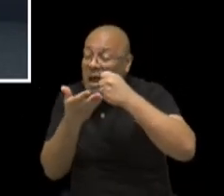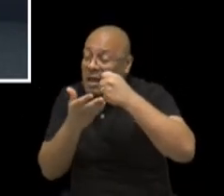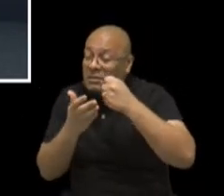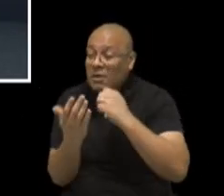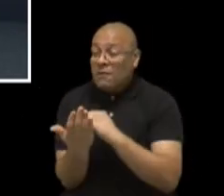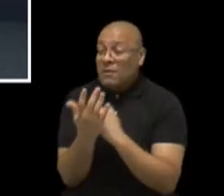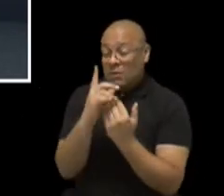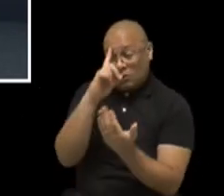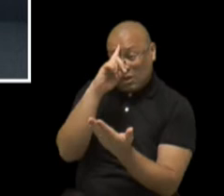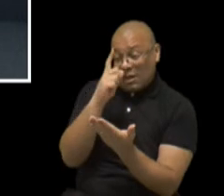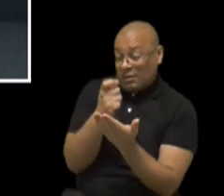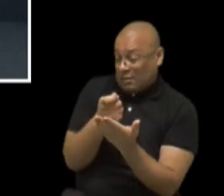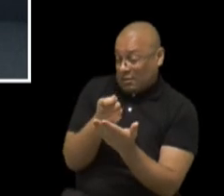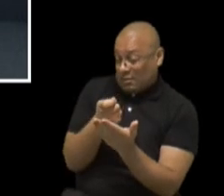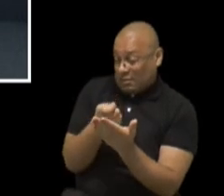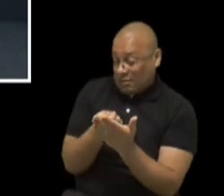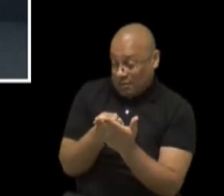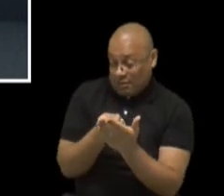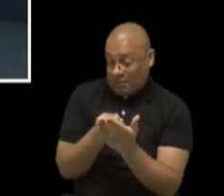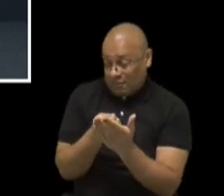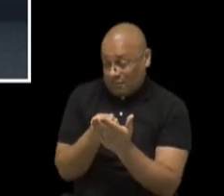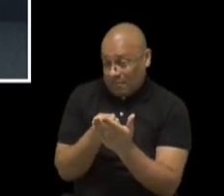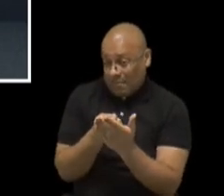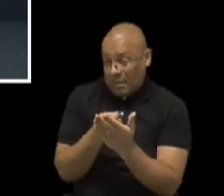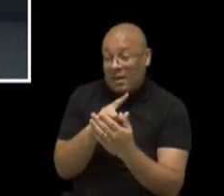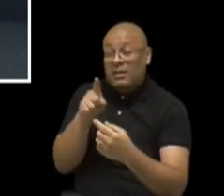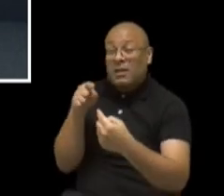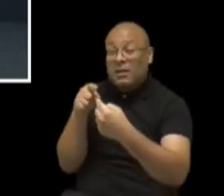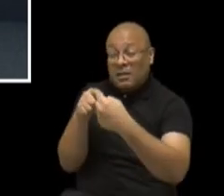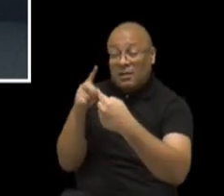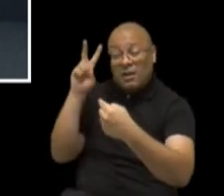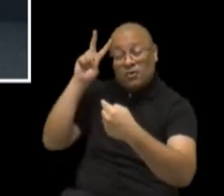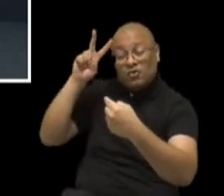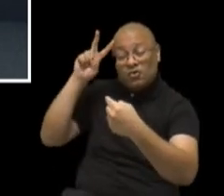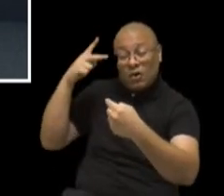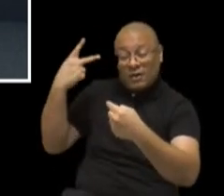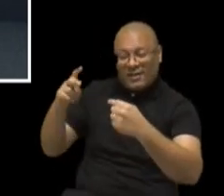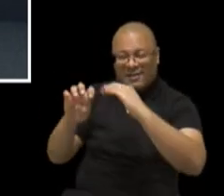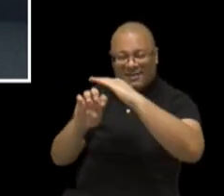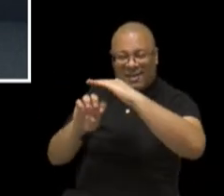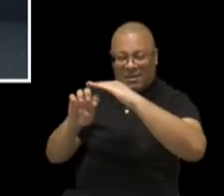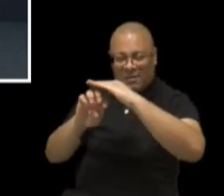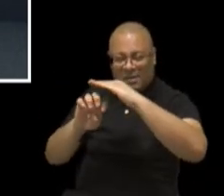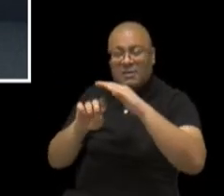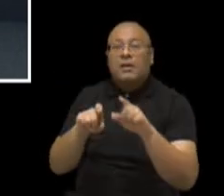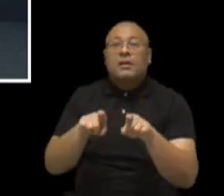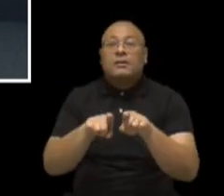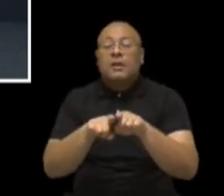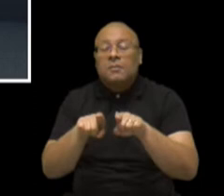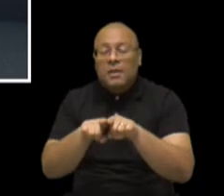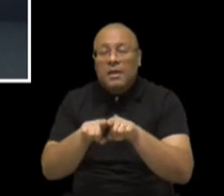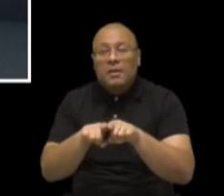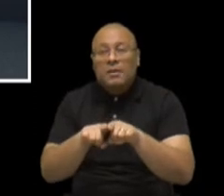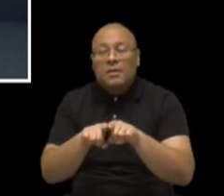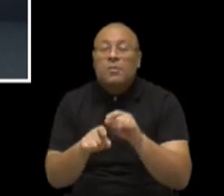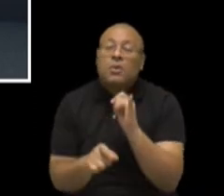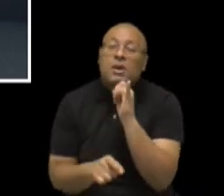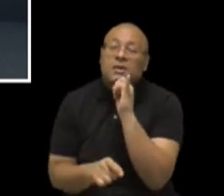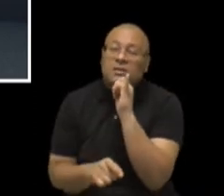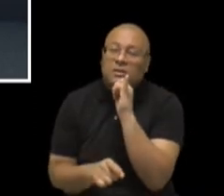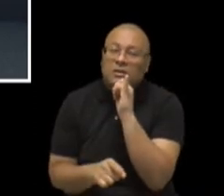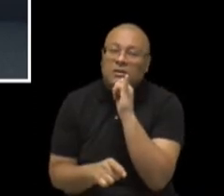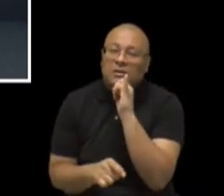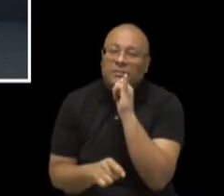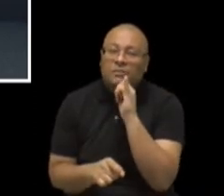of the leftovers of the Missoni's history. And then I had, for example, Italian